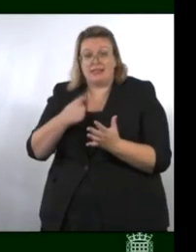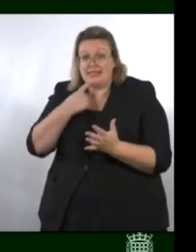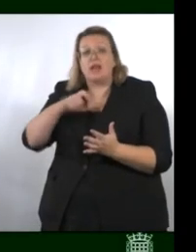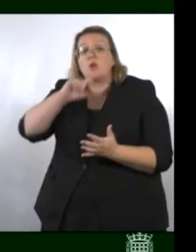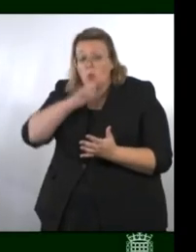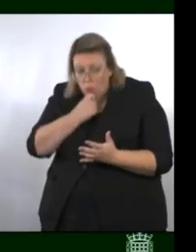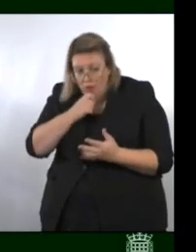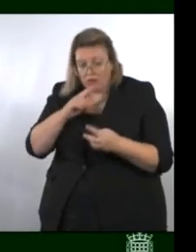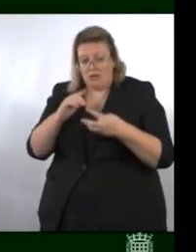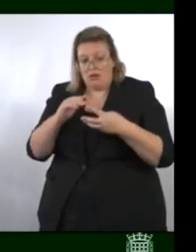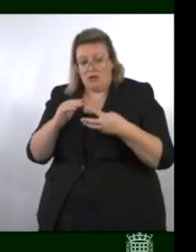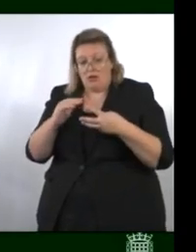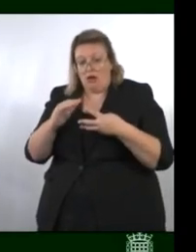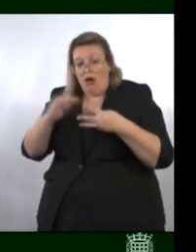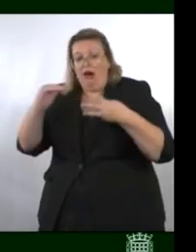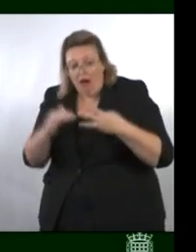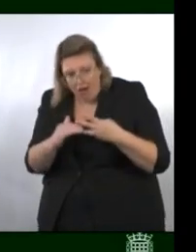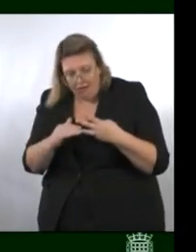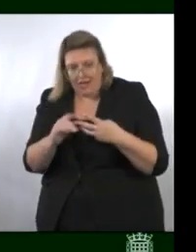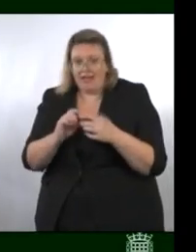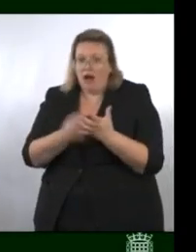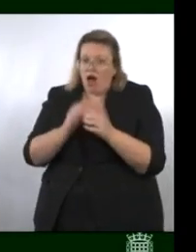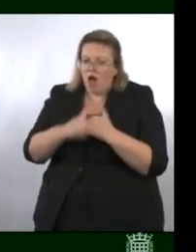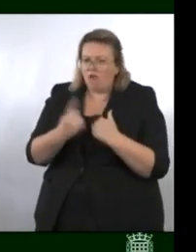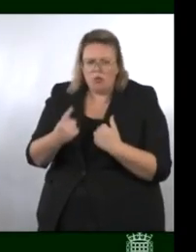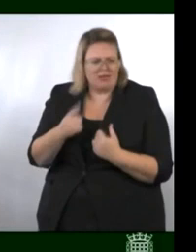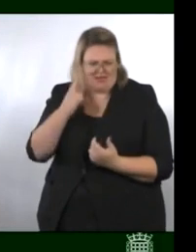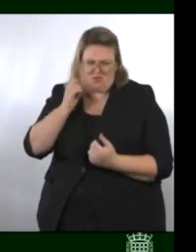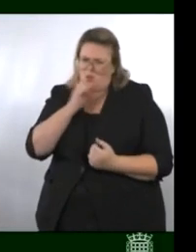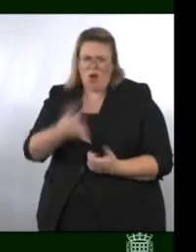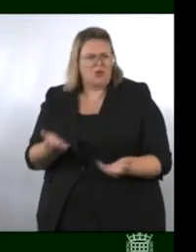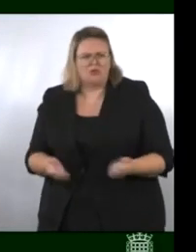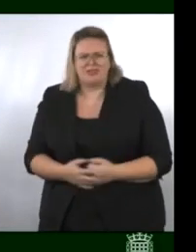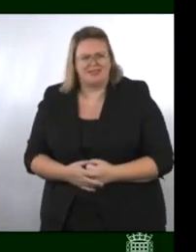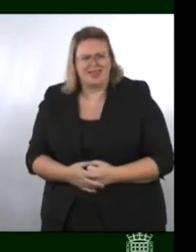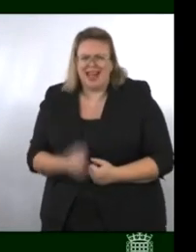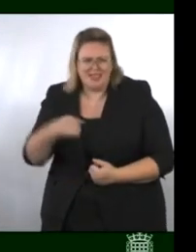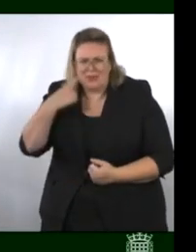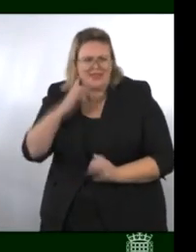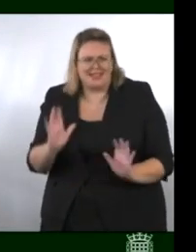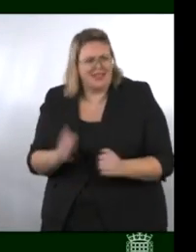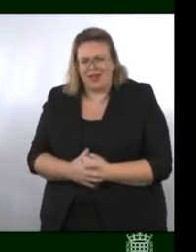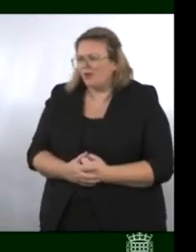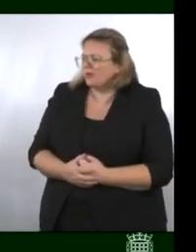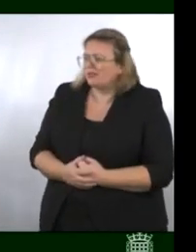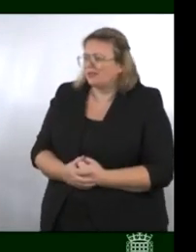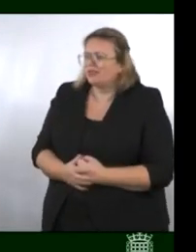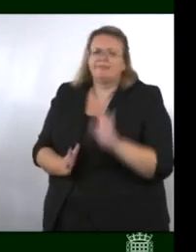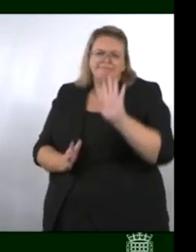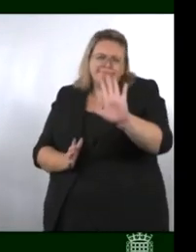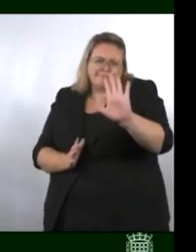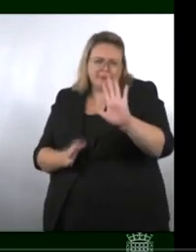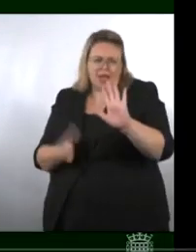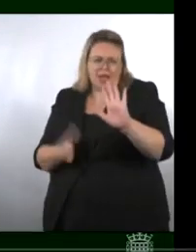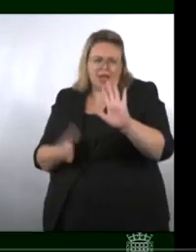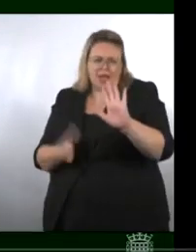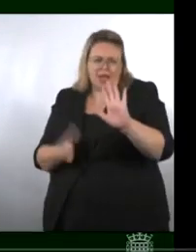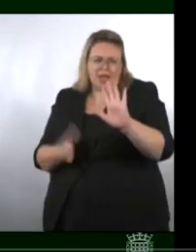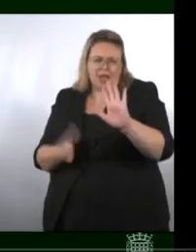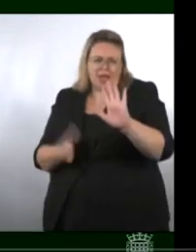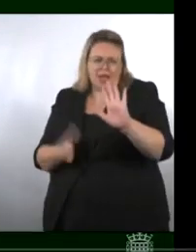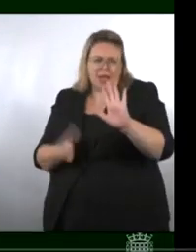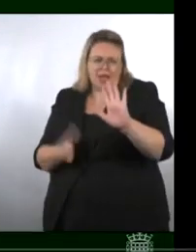the R above 1? I don't think so. Let me spell out what this means. Let me spell out what this means.